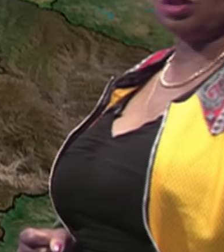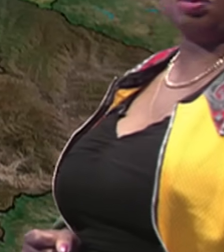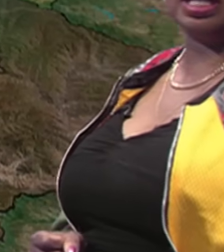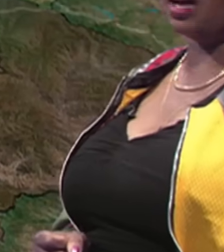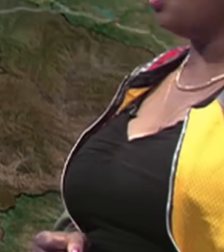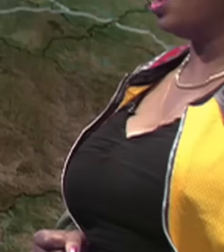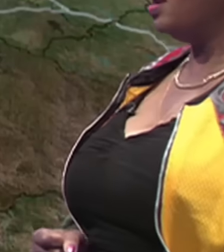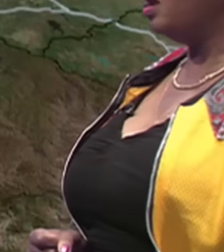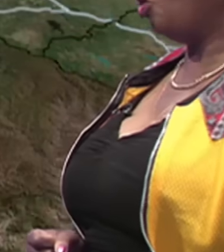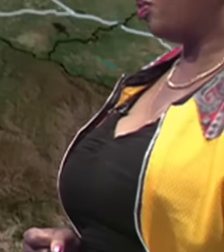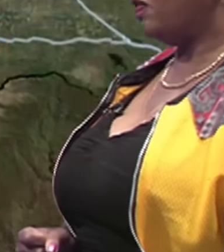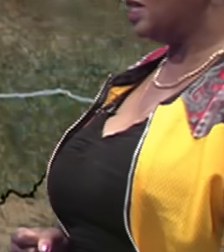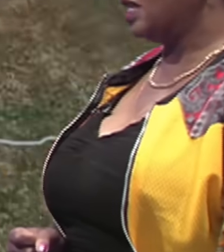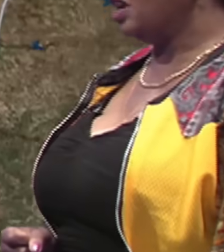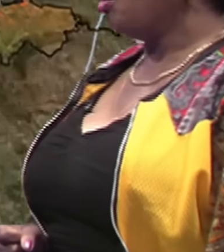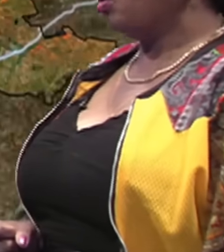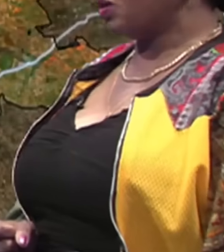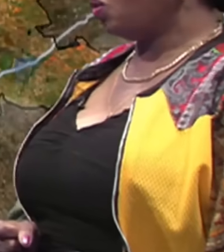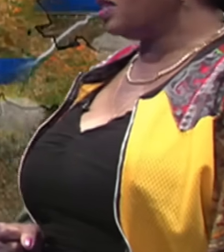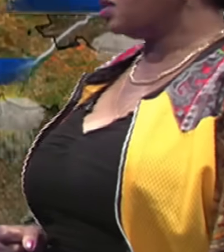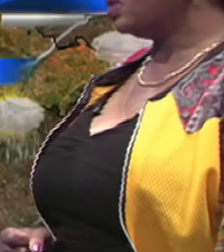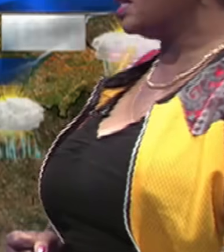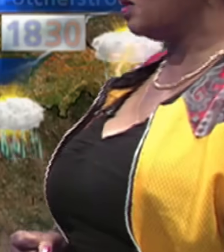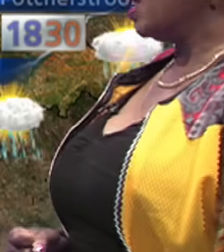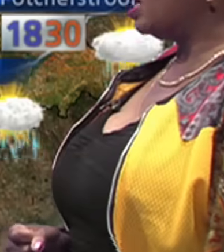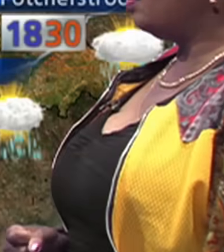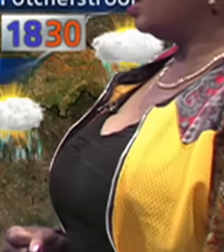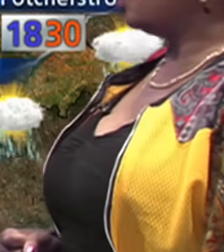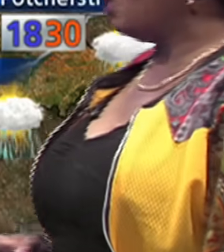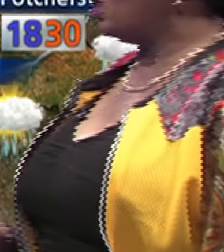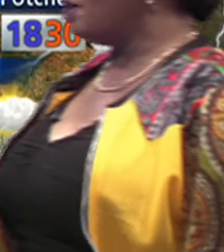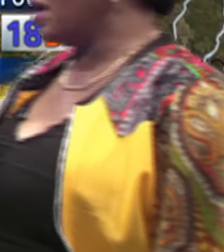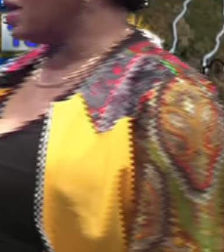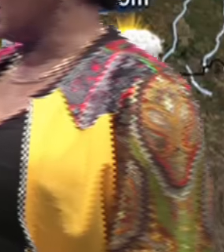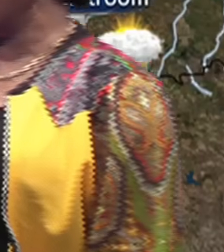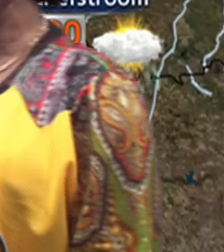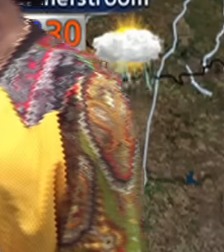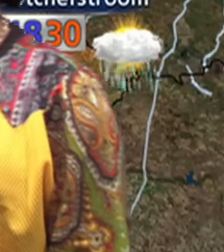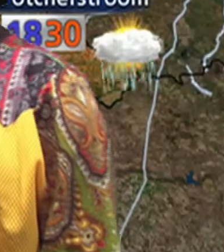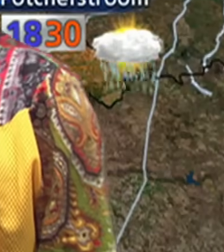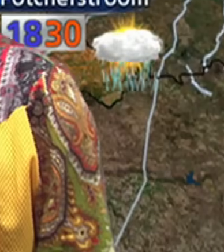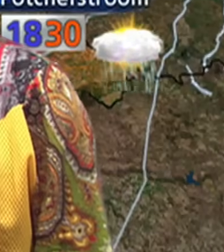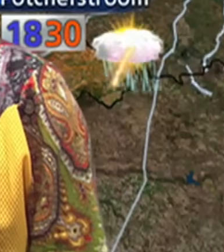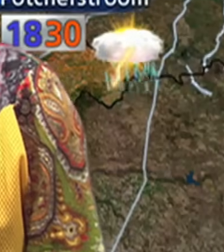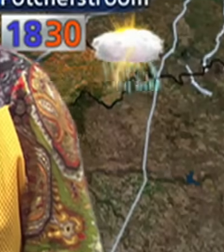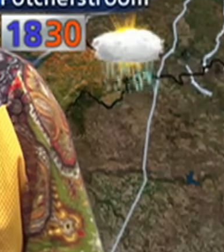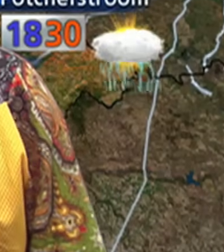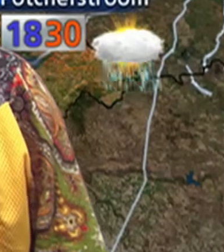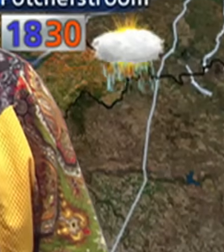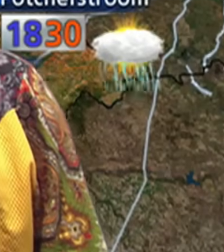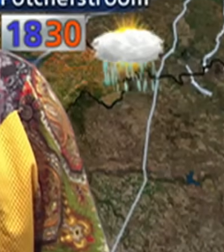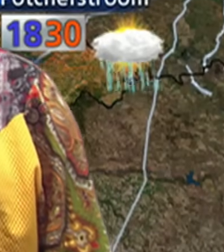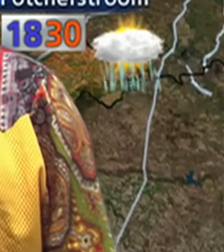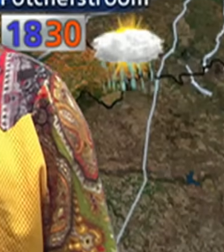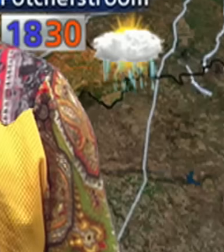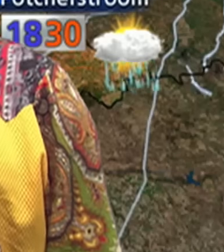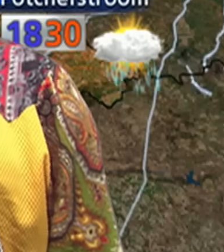ka tše 34 go provinceng ya Northern West go sasa ga lebelela jalo gona go la Mahikeng ka tše 30 Pedi Vryheid